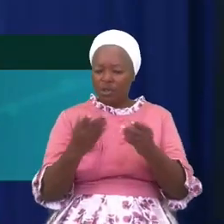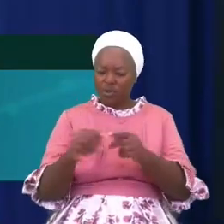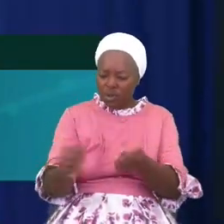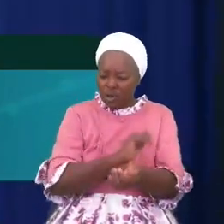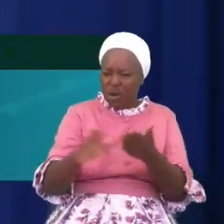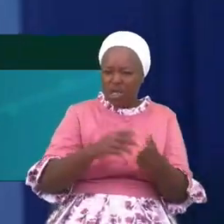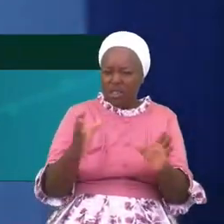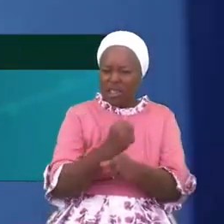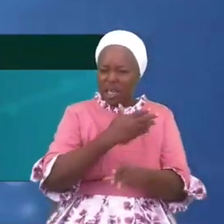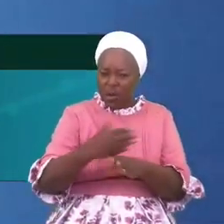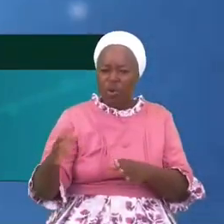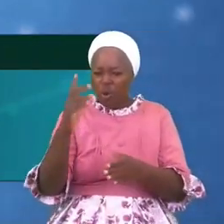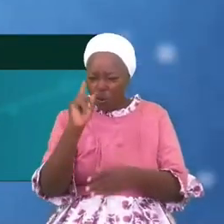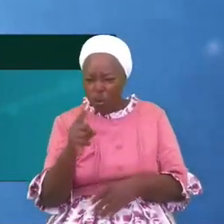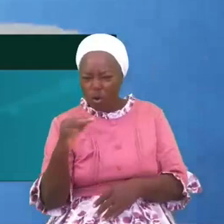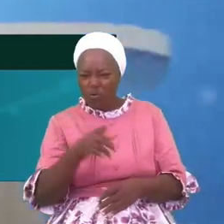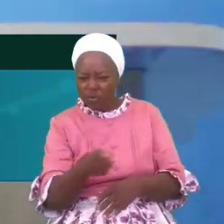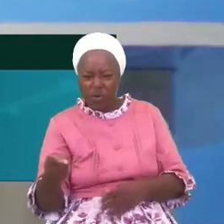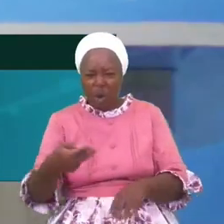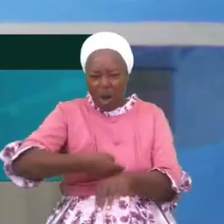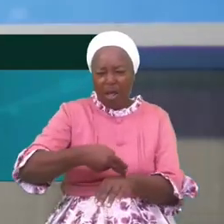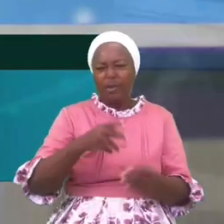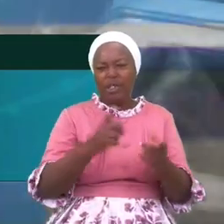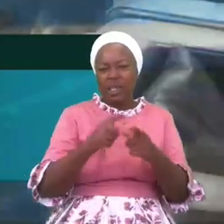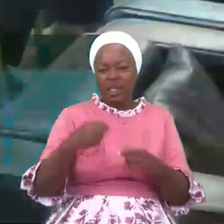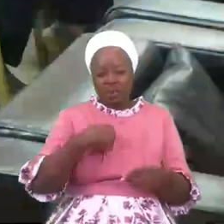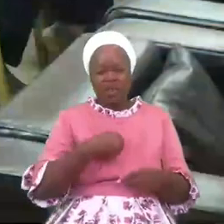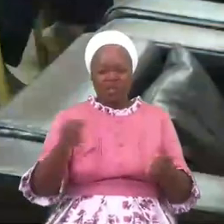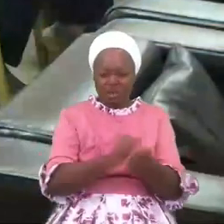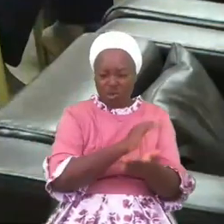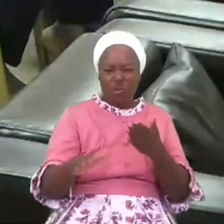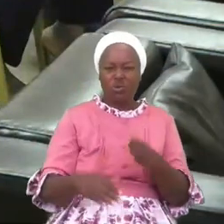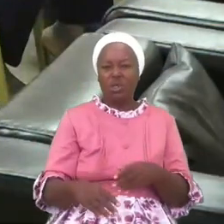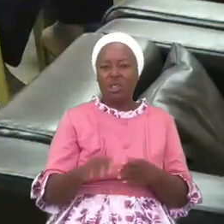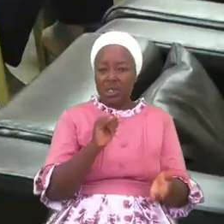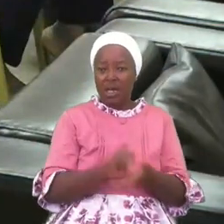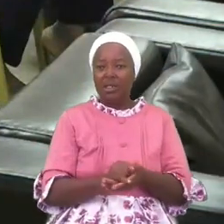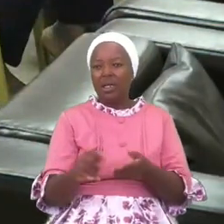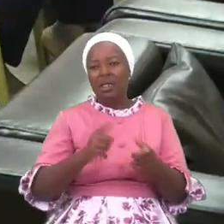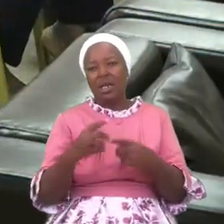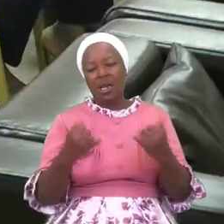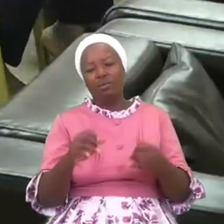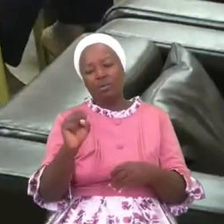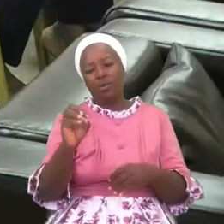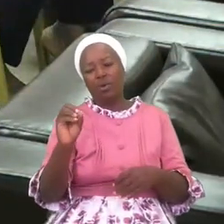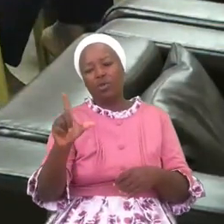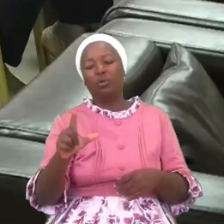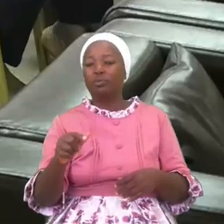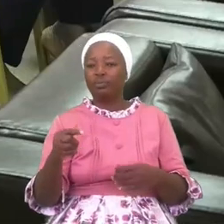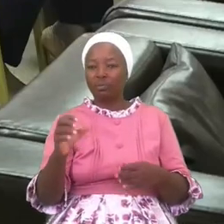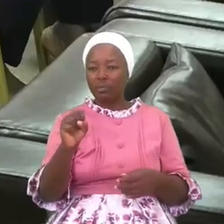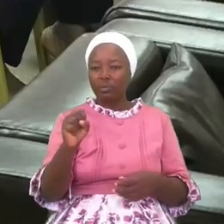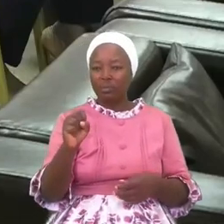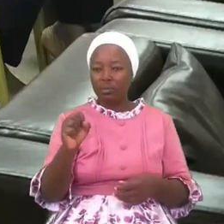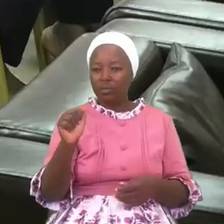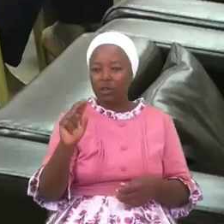said, I destroyed him. Now, Saul, listen to this. This Goliath, this Philistine, will be